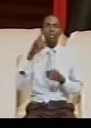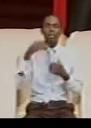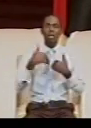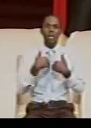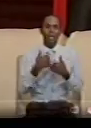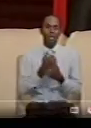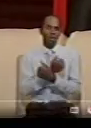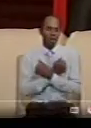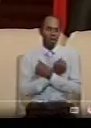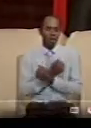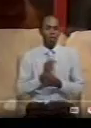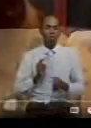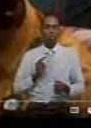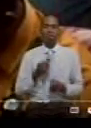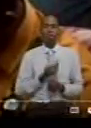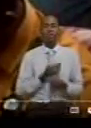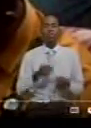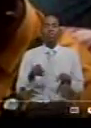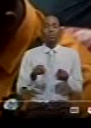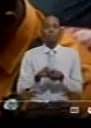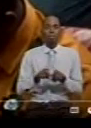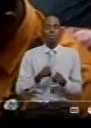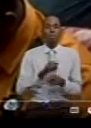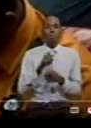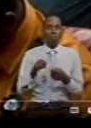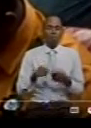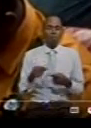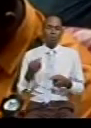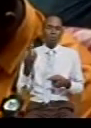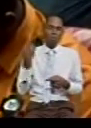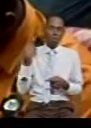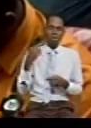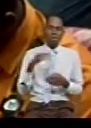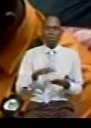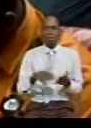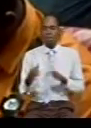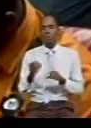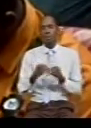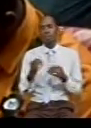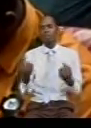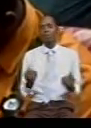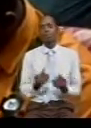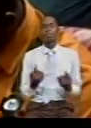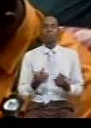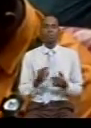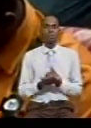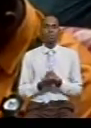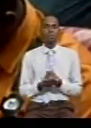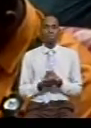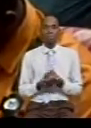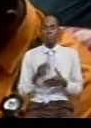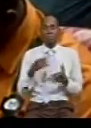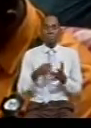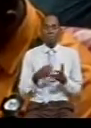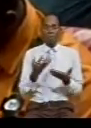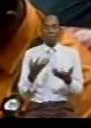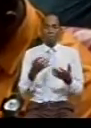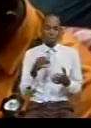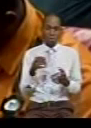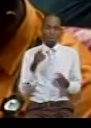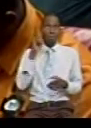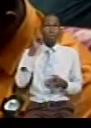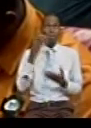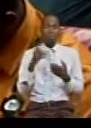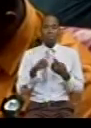even when we were dead in sins. He's going back to that again. He wants you to understand,